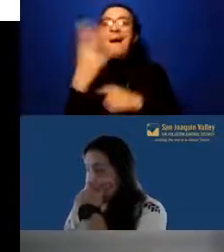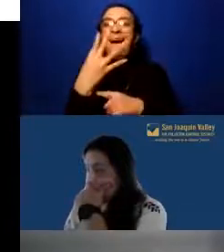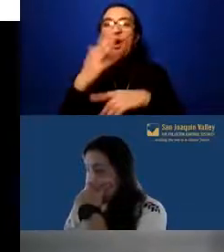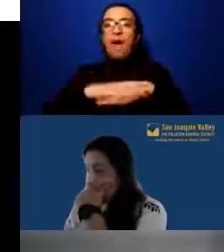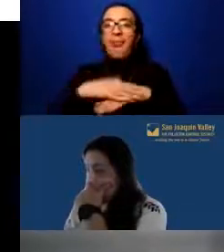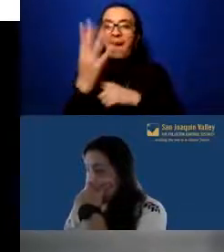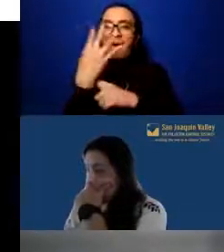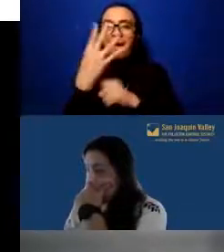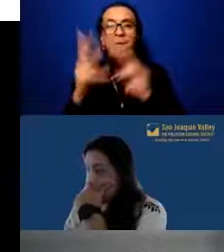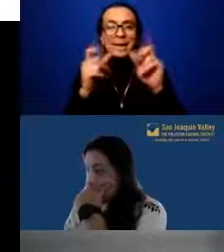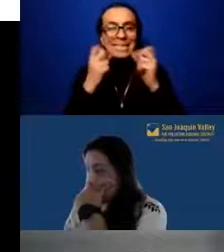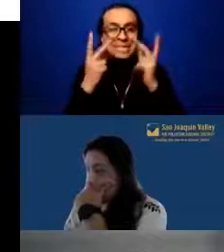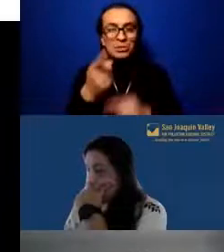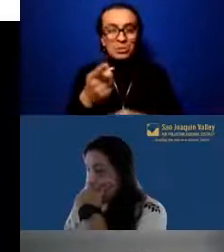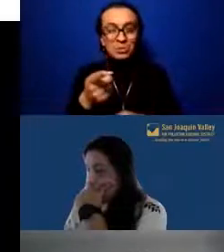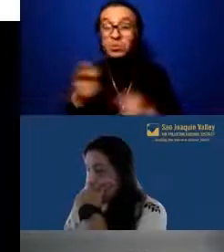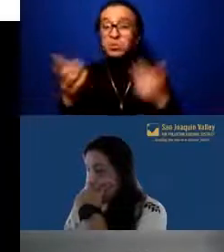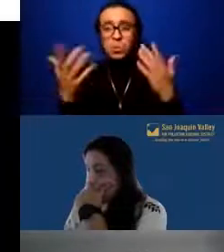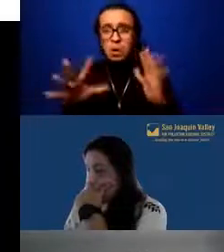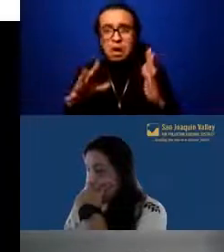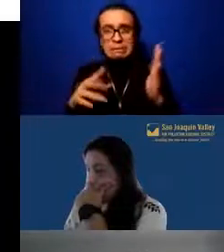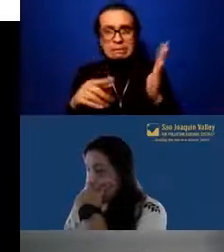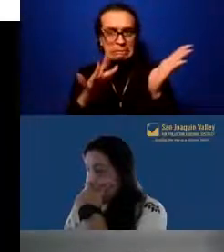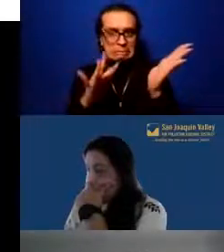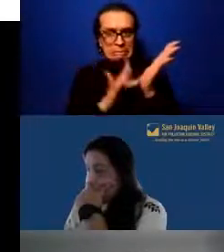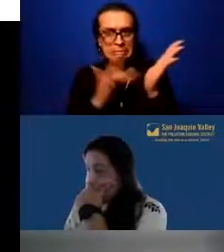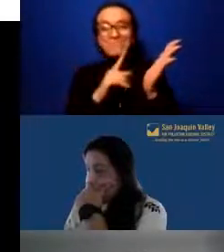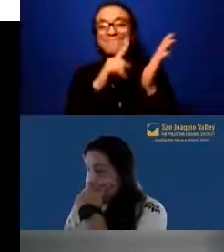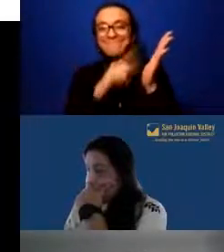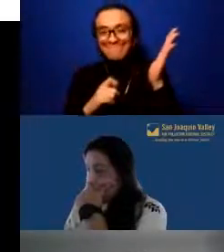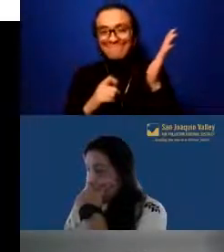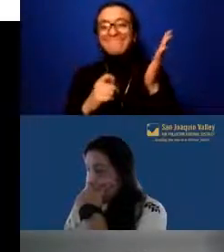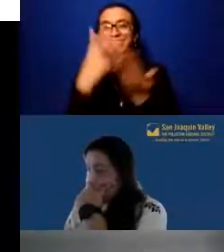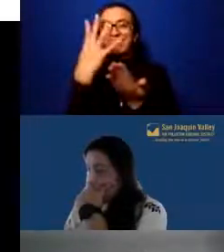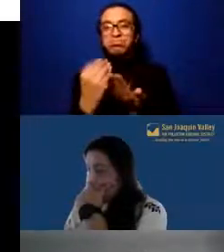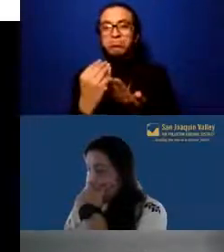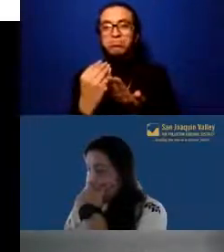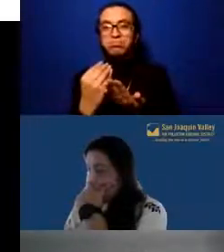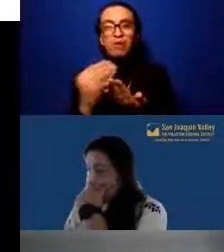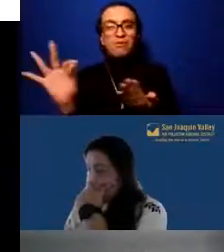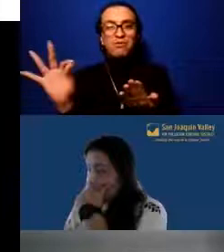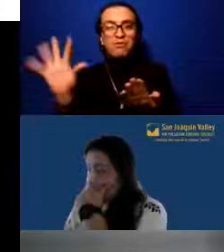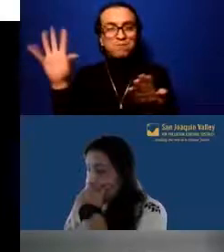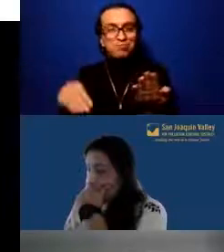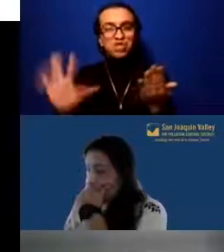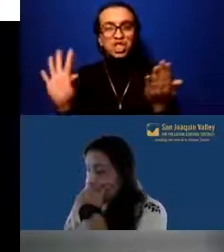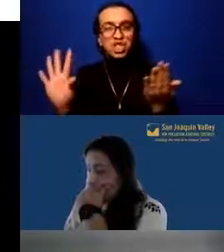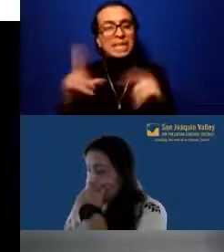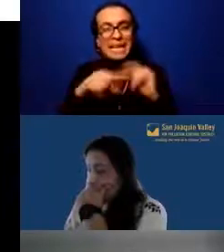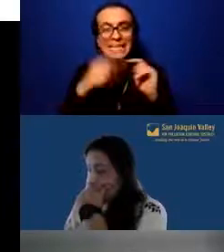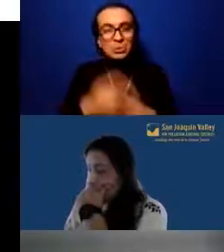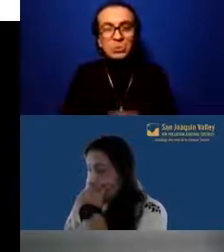you would like for that camera not to be shown, then you'll just go ahead and push that same button again and your camera will close and they will not be seeing